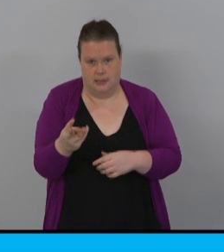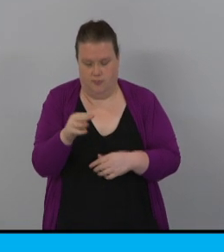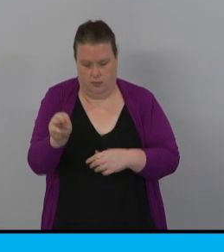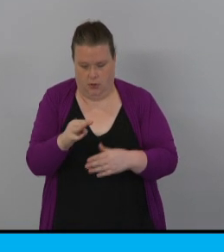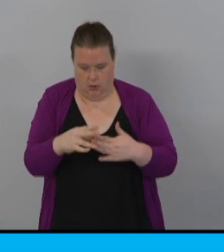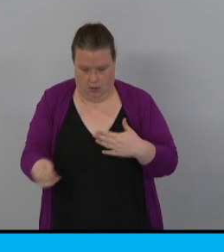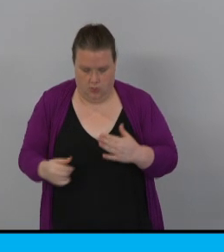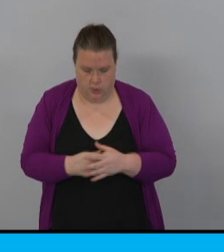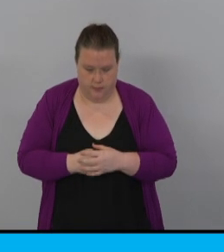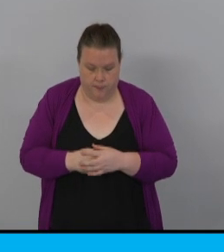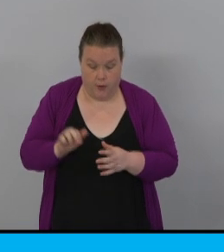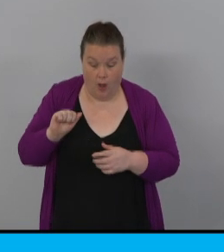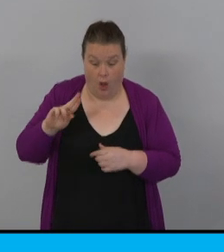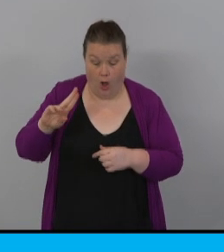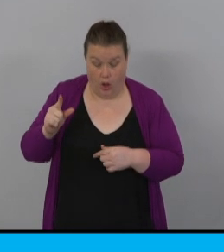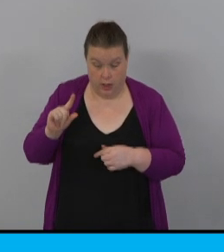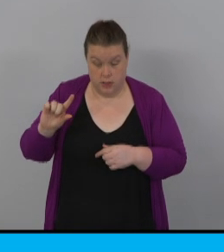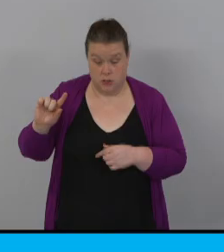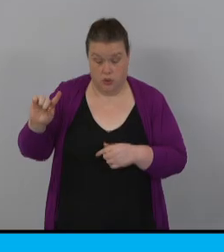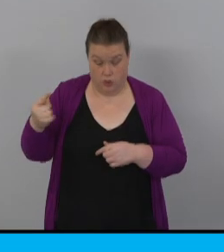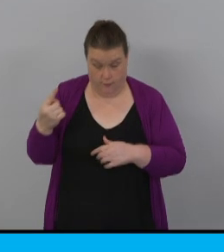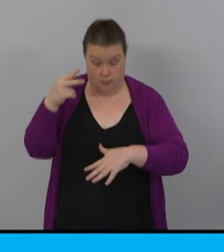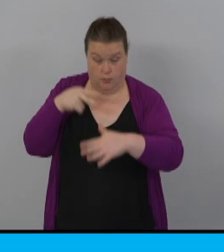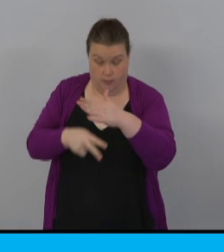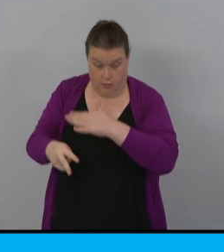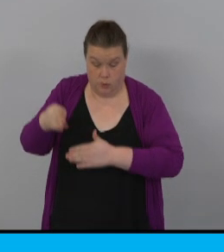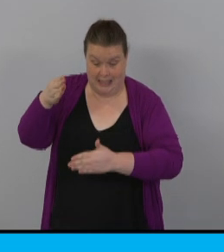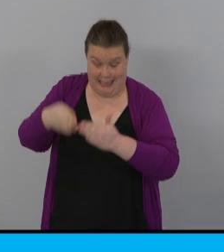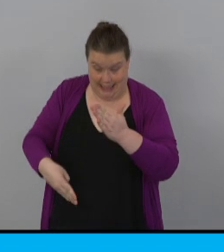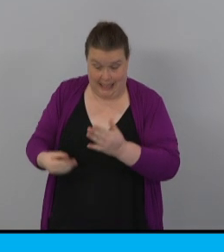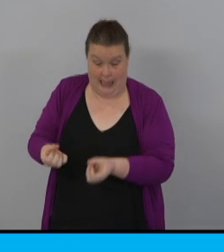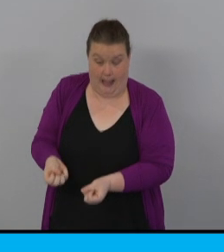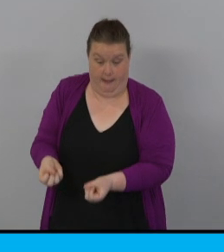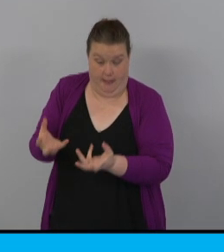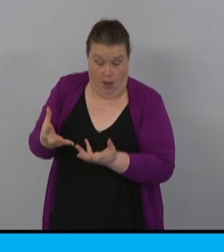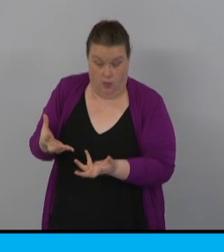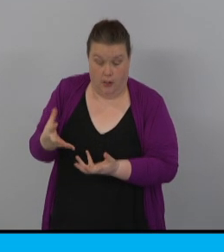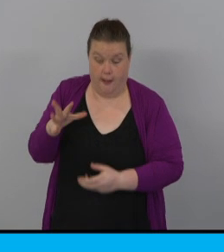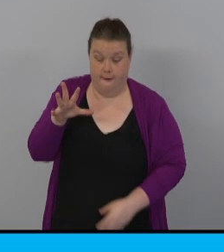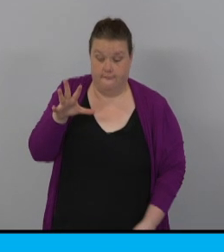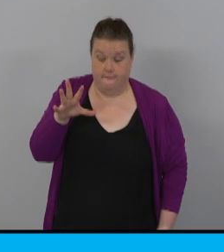at August 31st is right now is 50.9 million, and that's